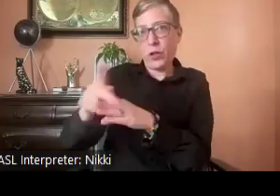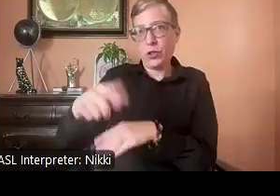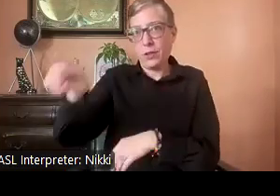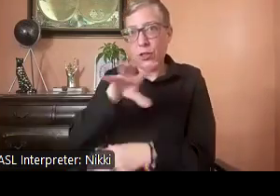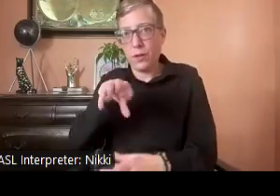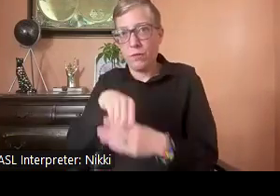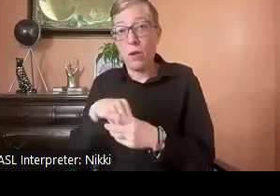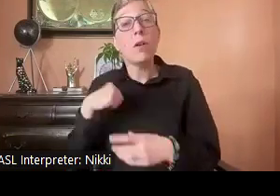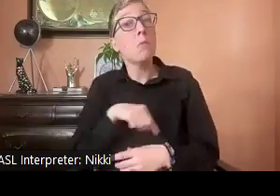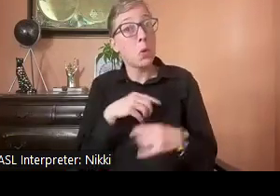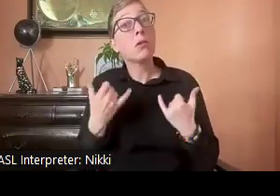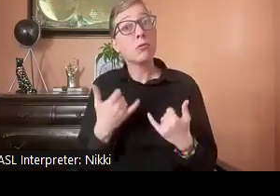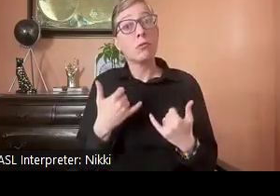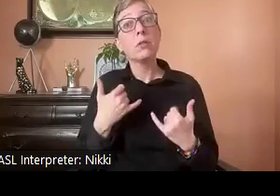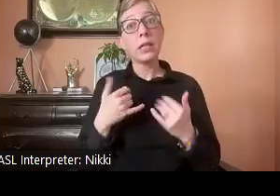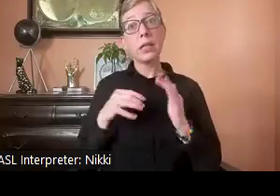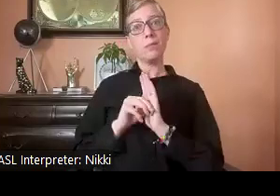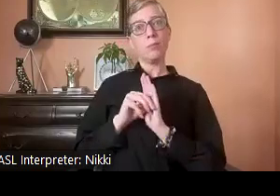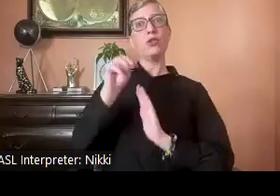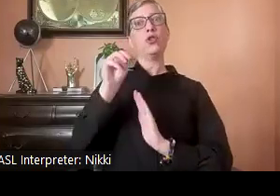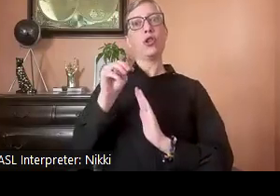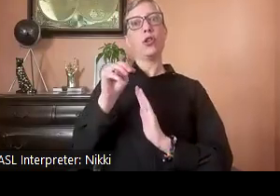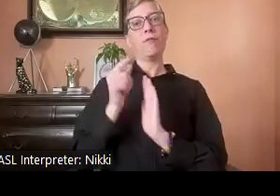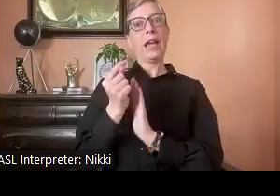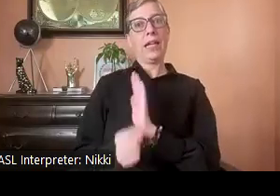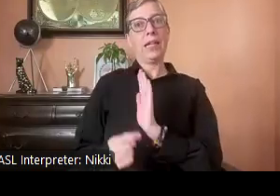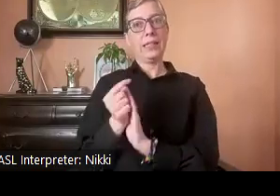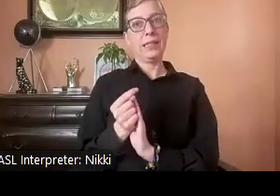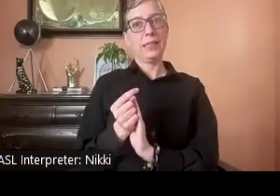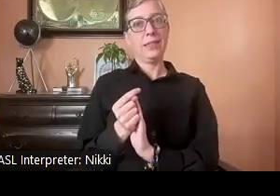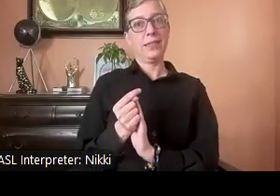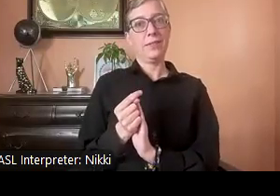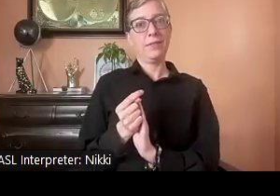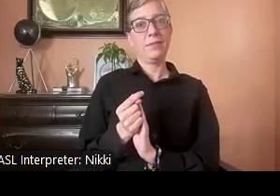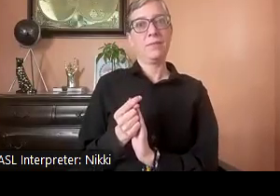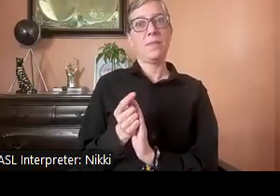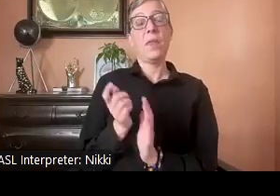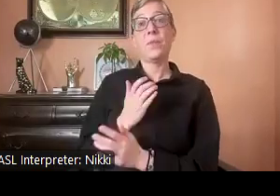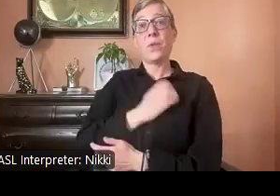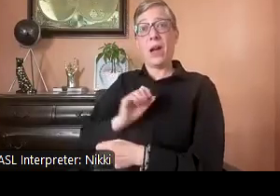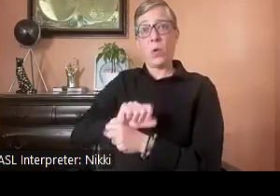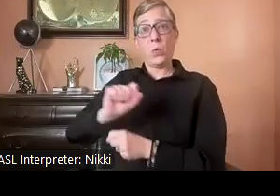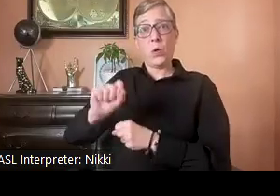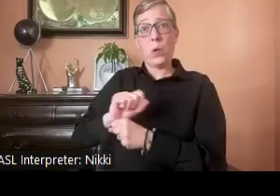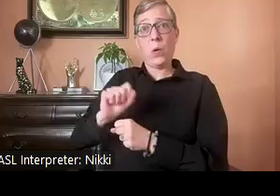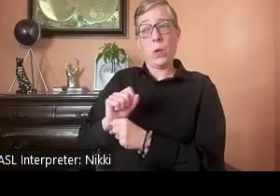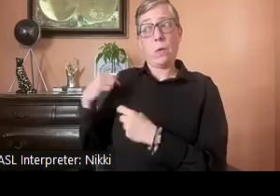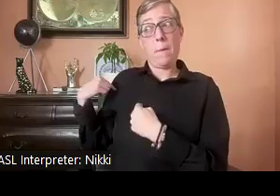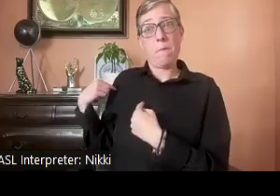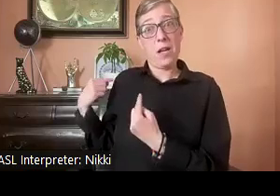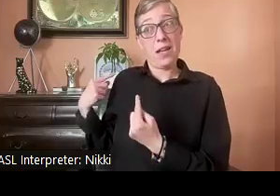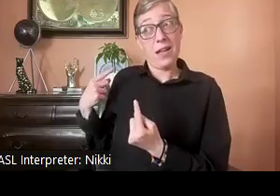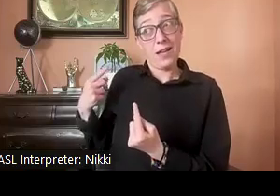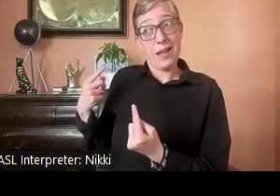mature phase. We're harvesting the benefits of our toil from yesteryears. And we